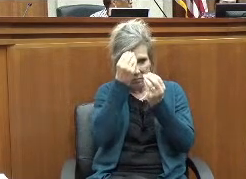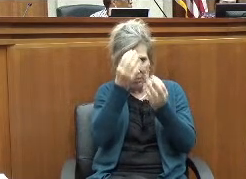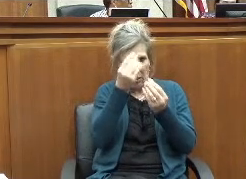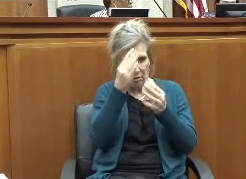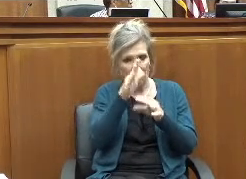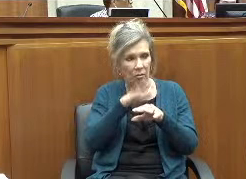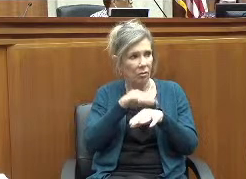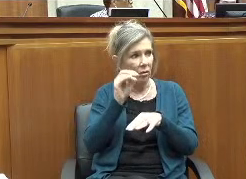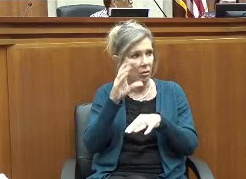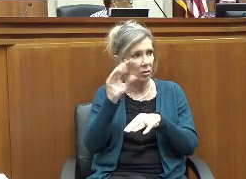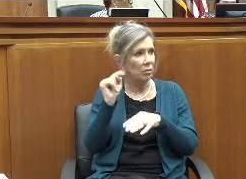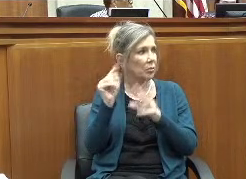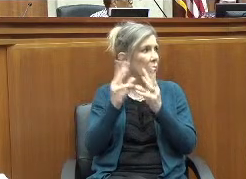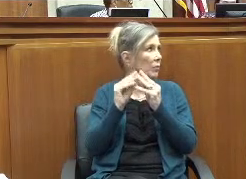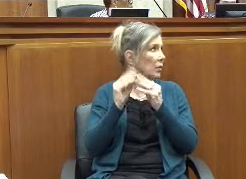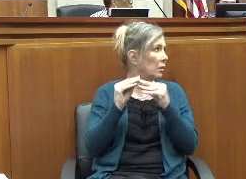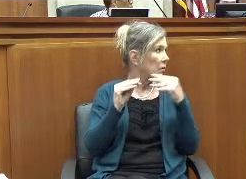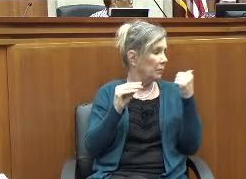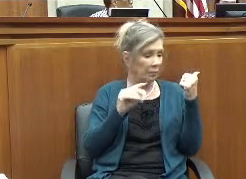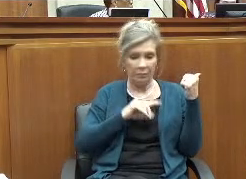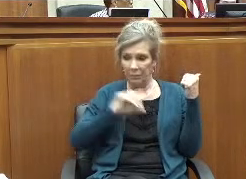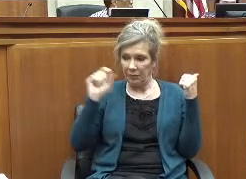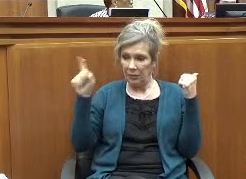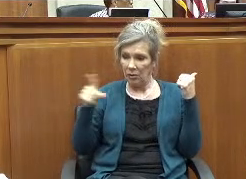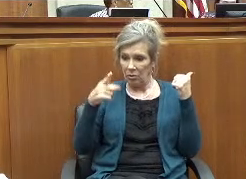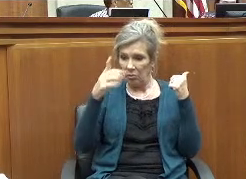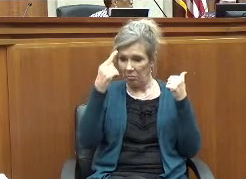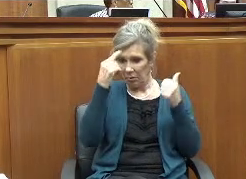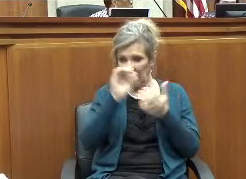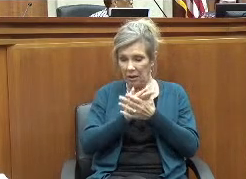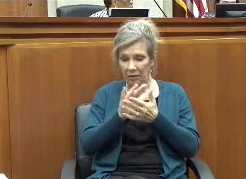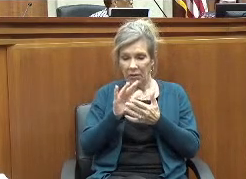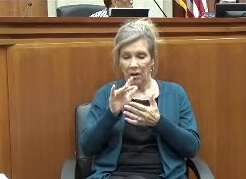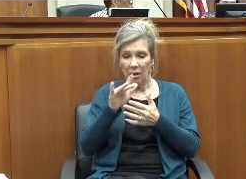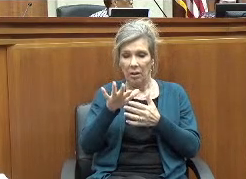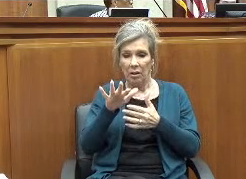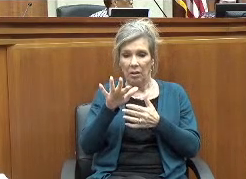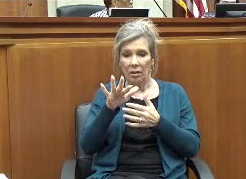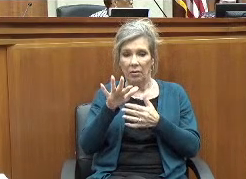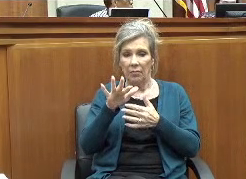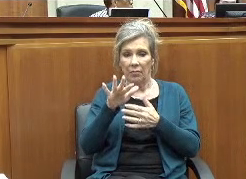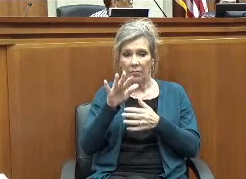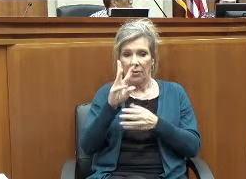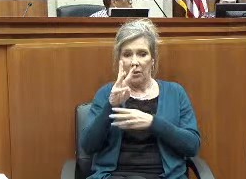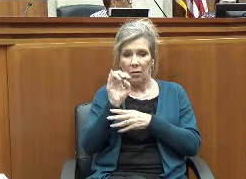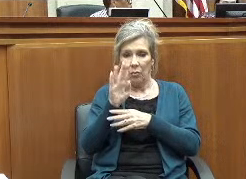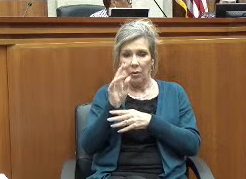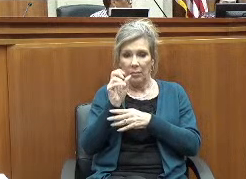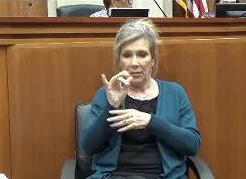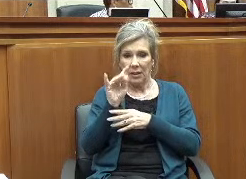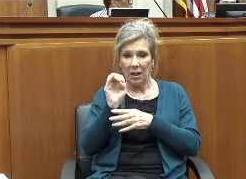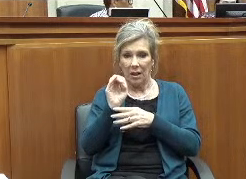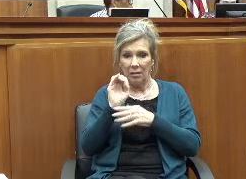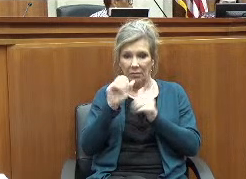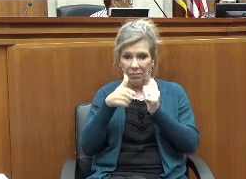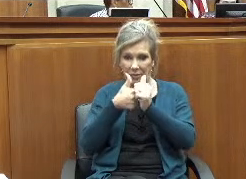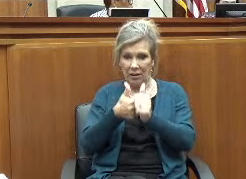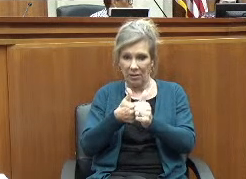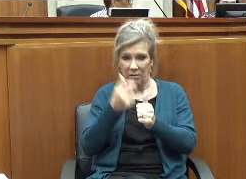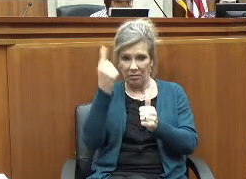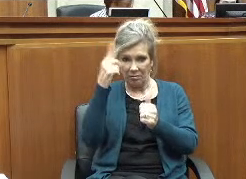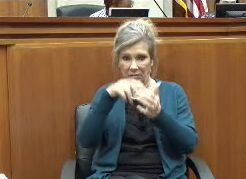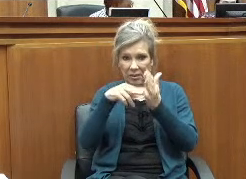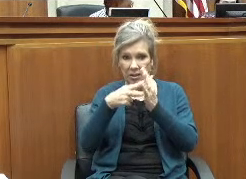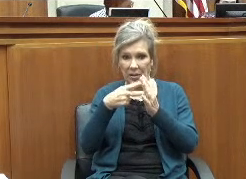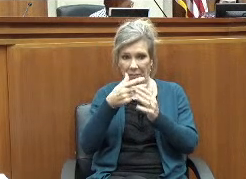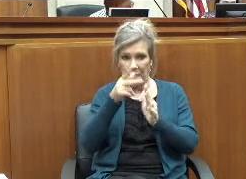Do you believe that the website, how it's framed in the website aligns with the intent of the policy? I think that